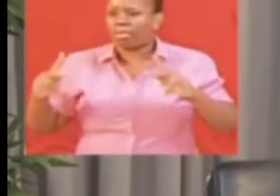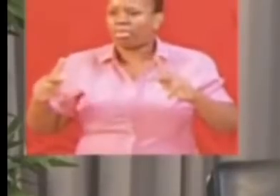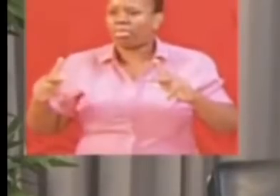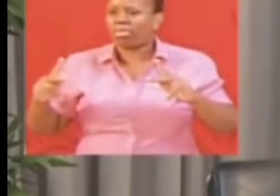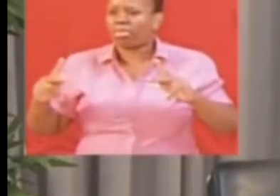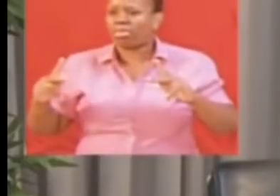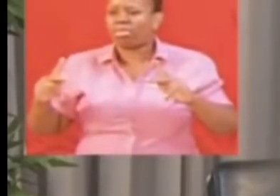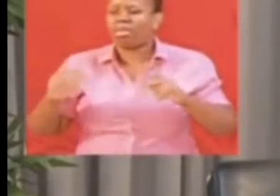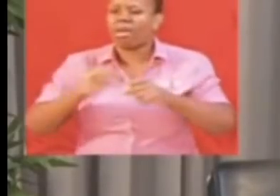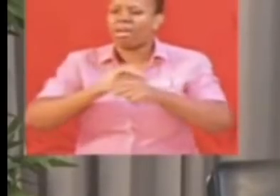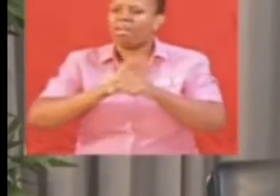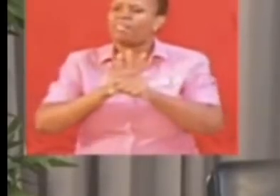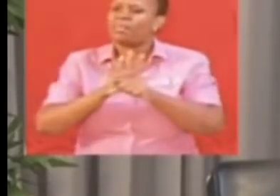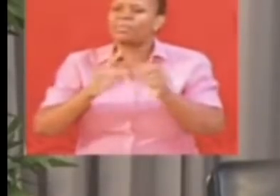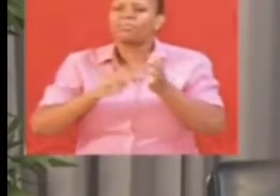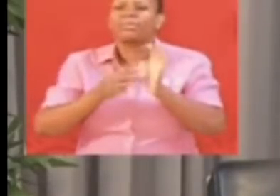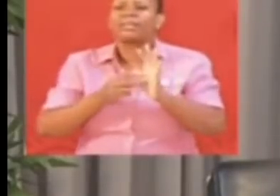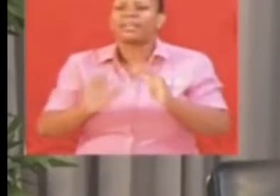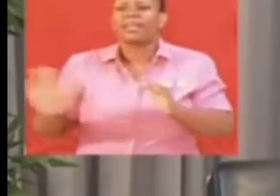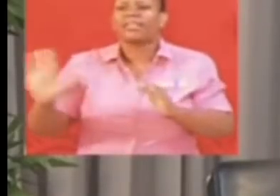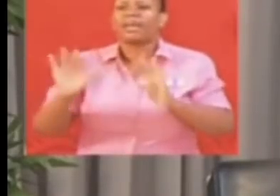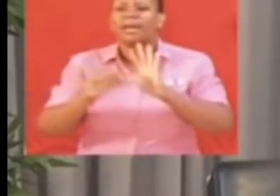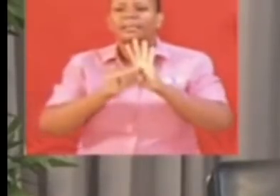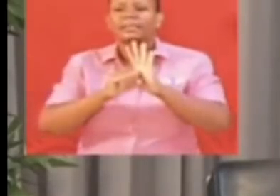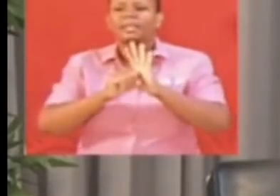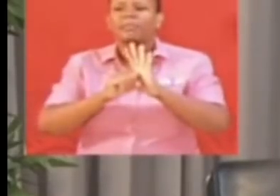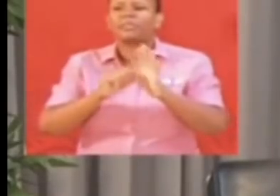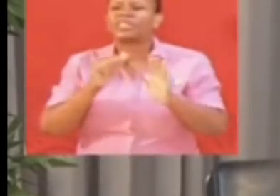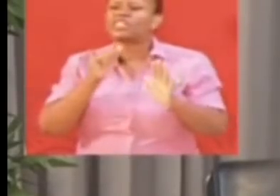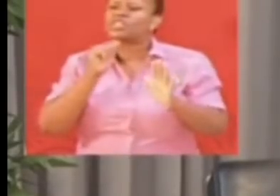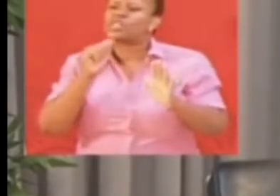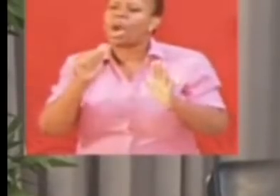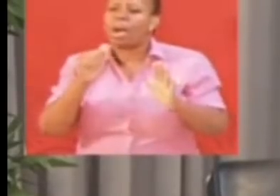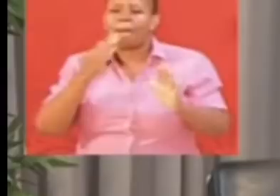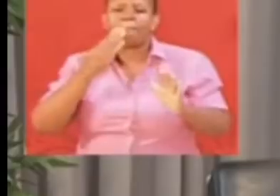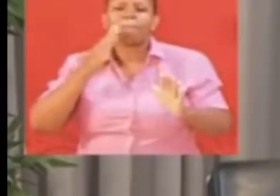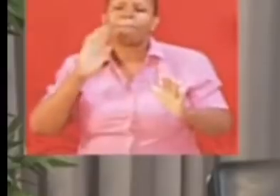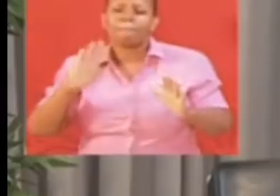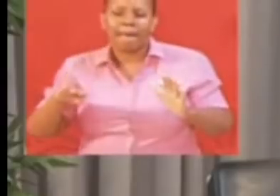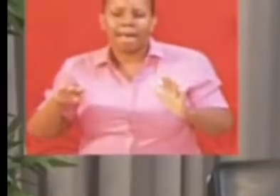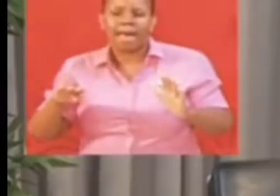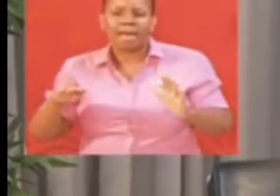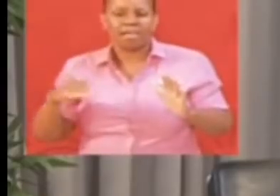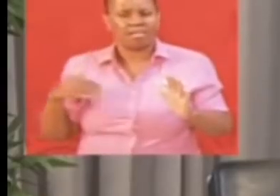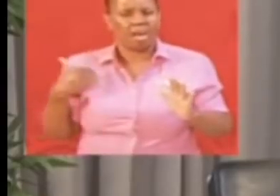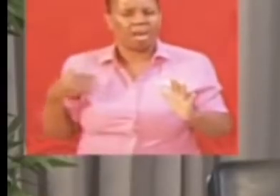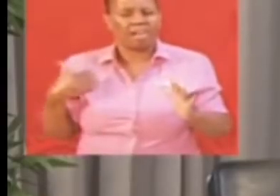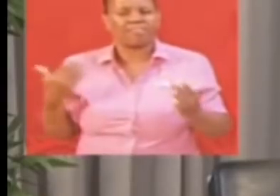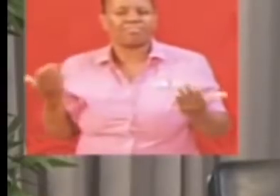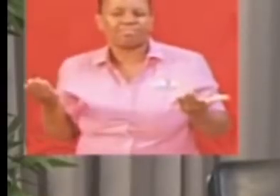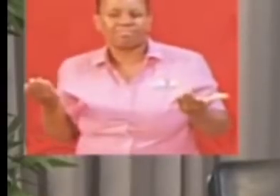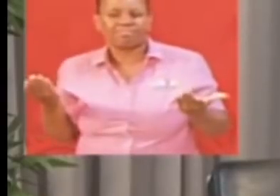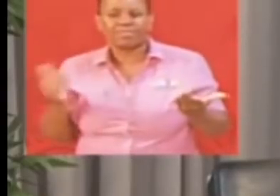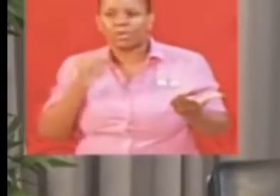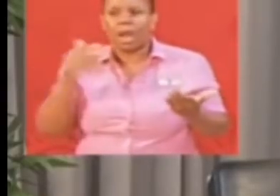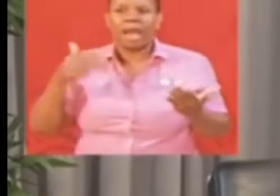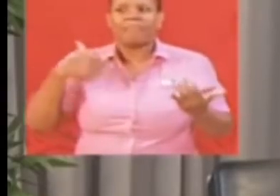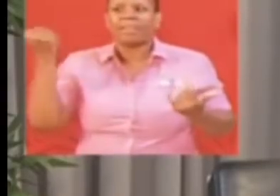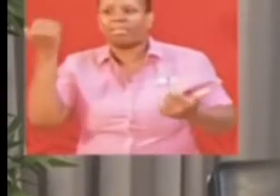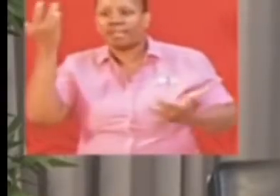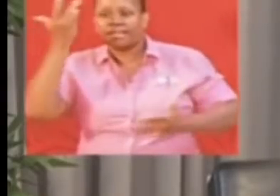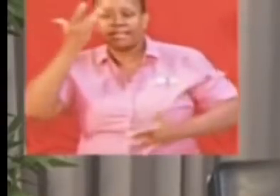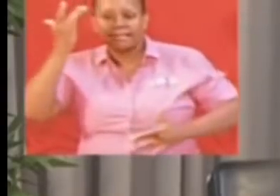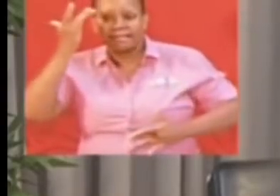older group of people that have symptoms that will be based on, of course, their comorbidities, having